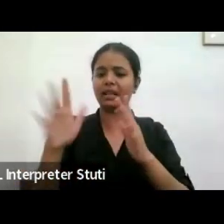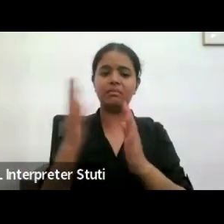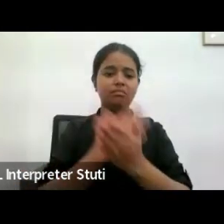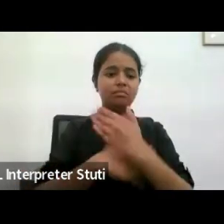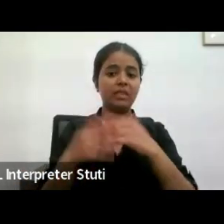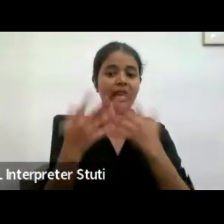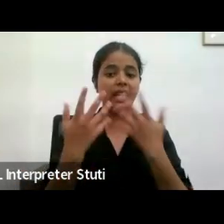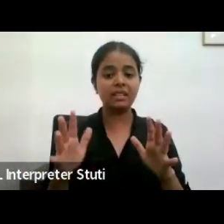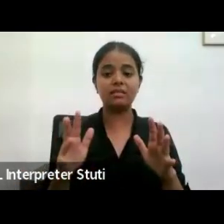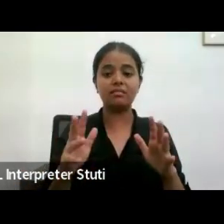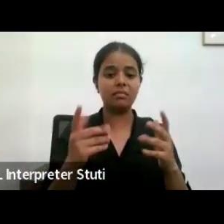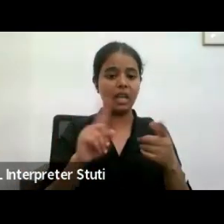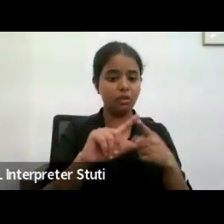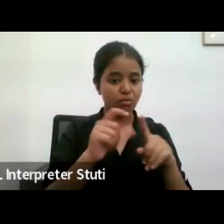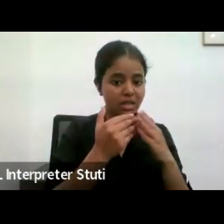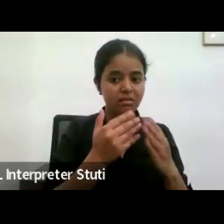Next.